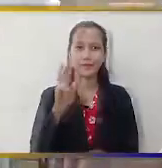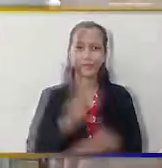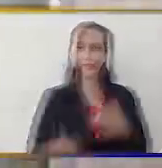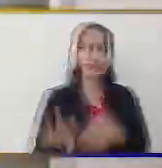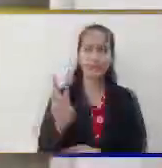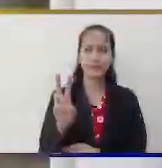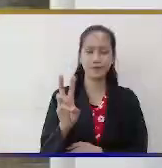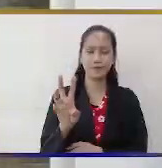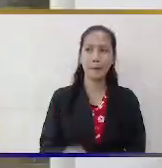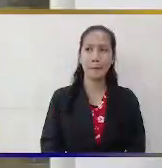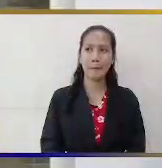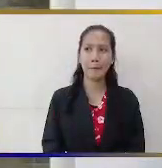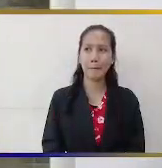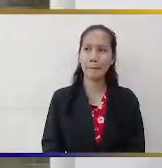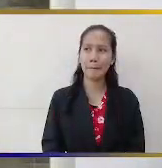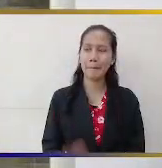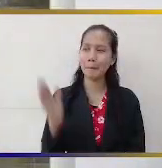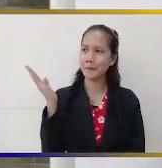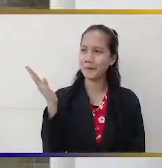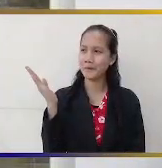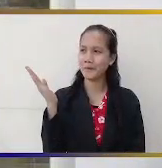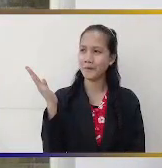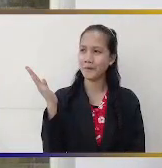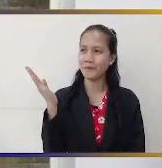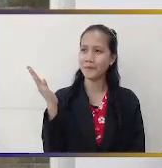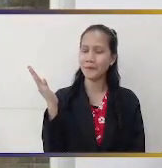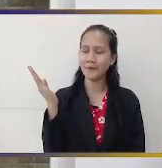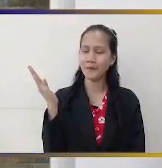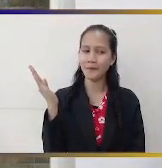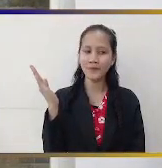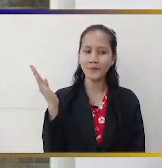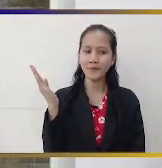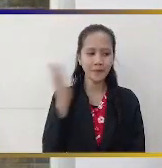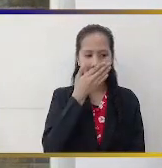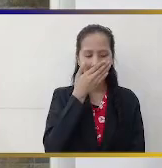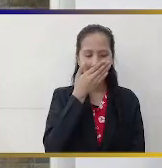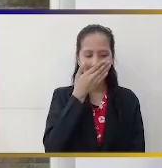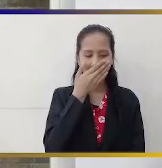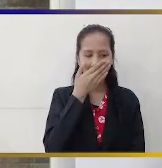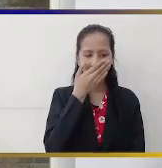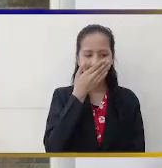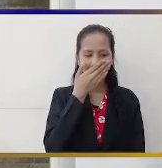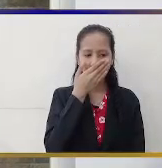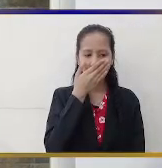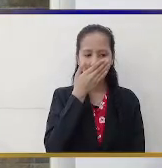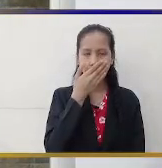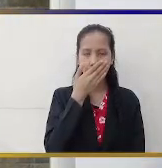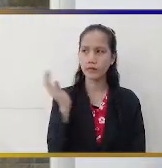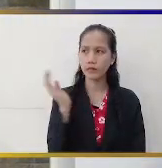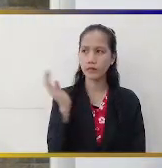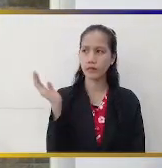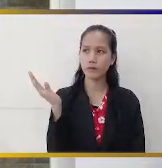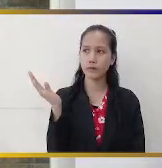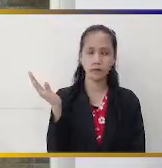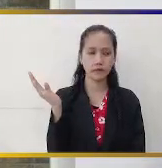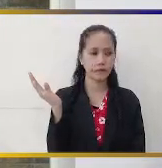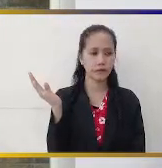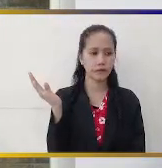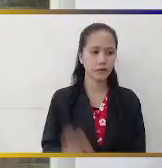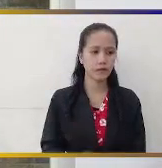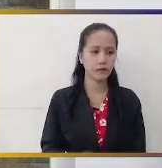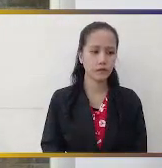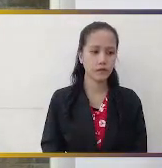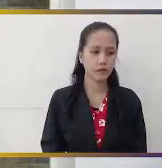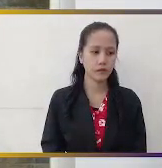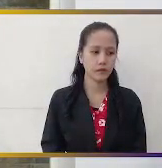Wherefore, henceforth know we no man after the flesh, yea, though we have known Christ after the flesh. Yet now,